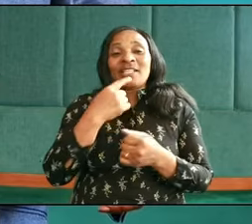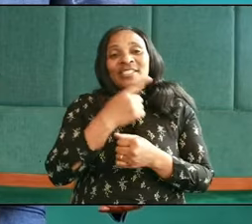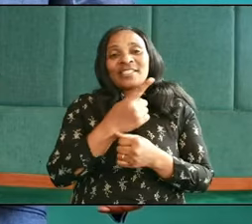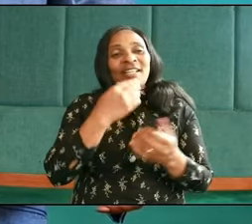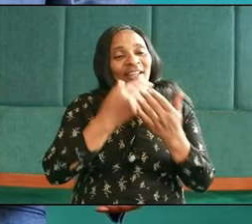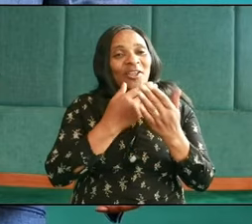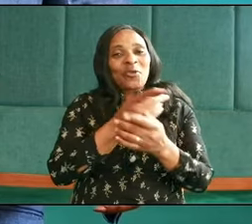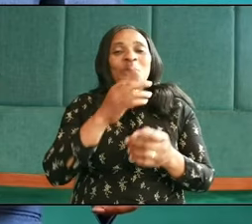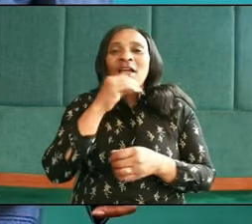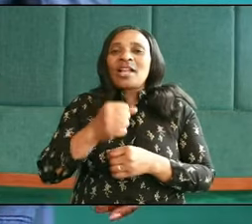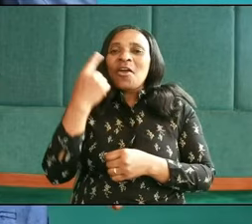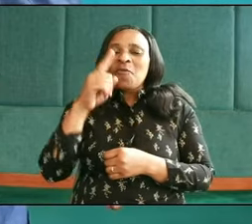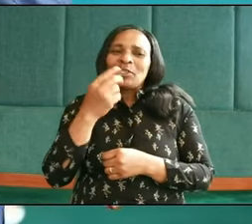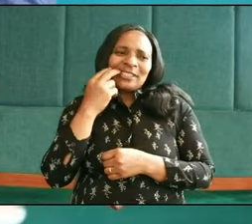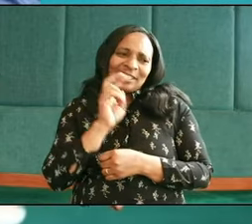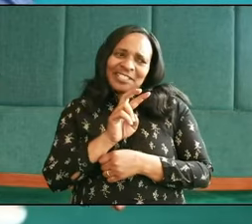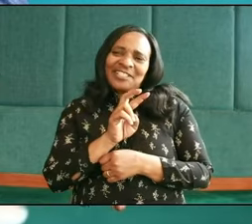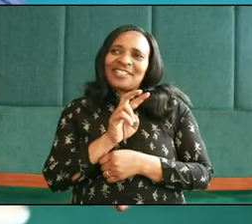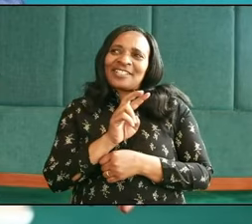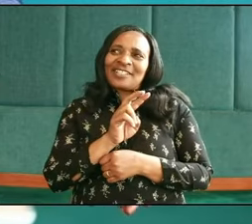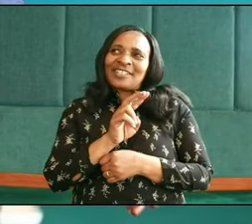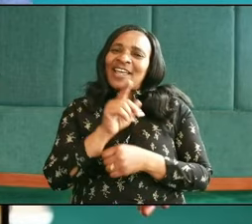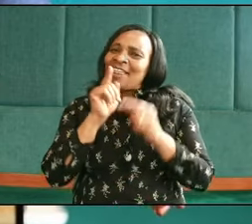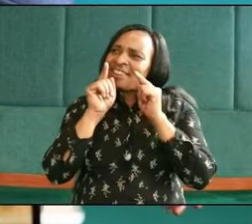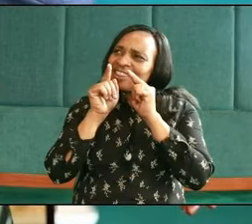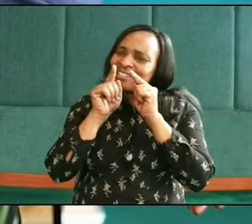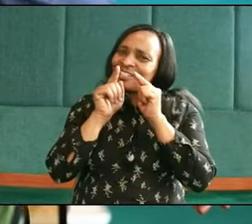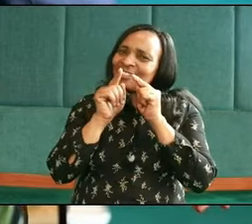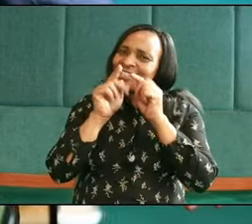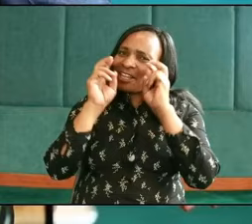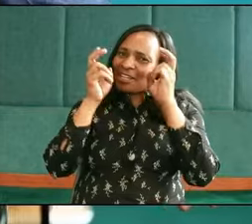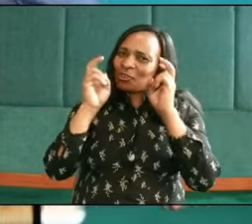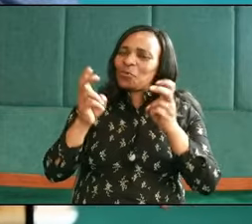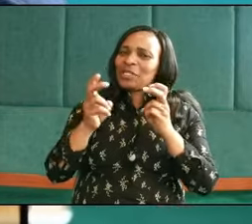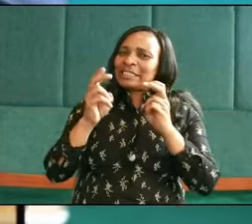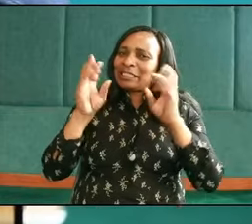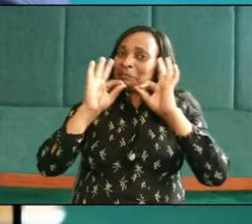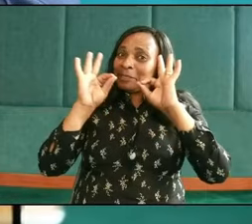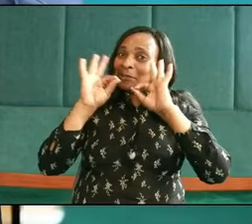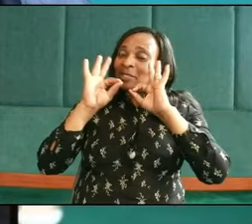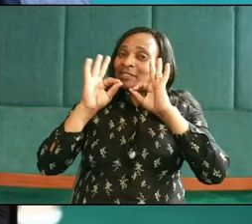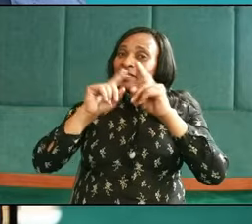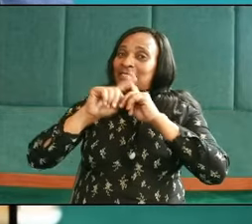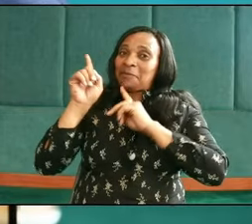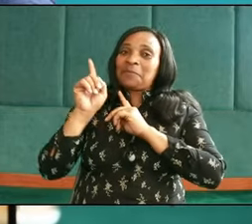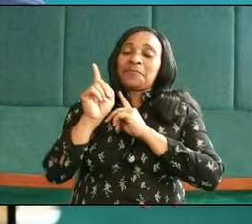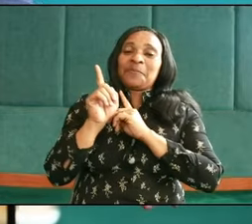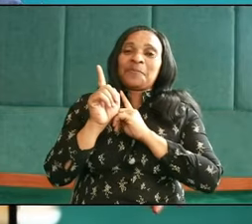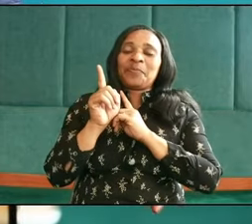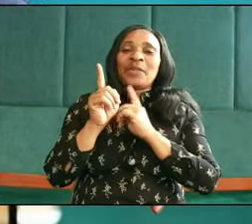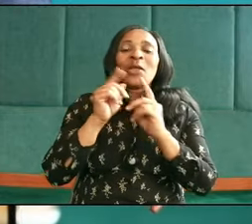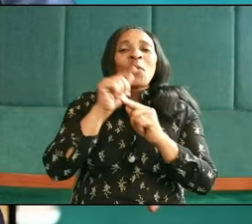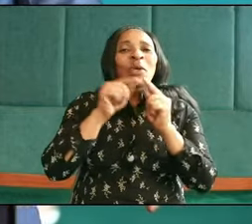for noting that is the miraculous escape. When